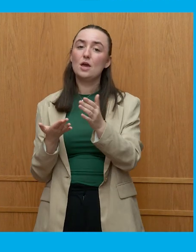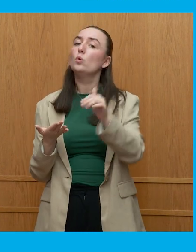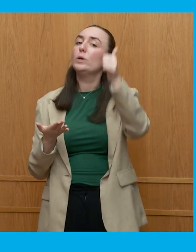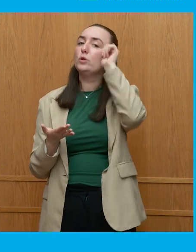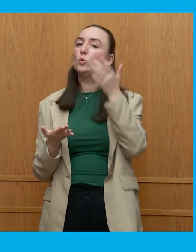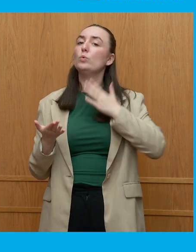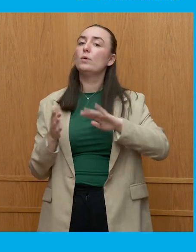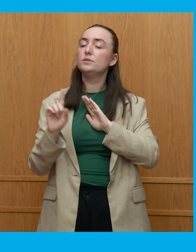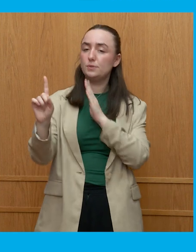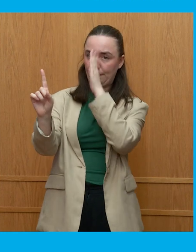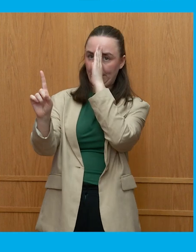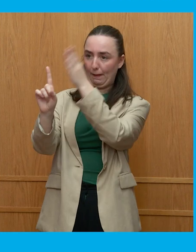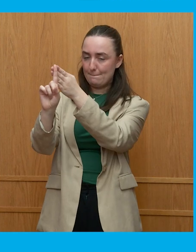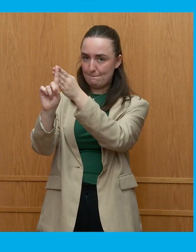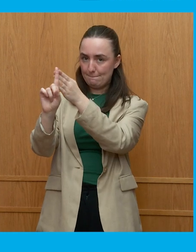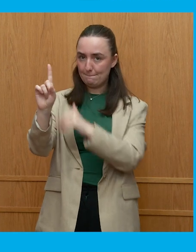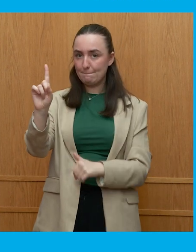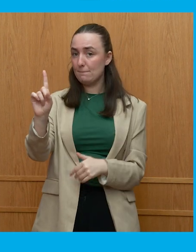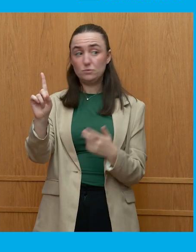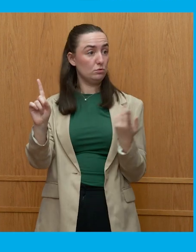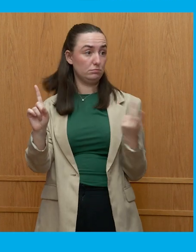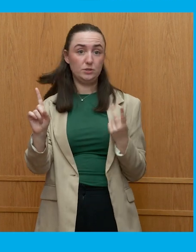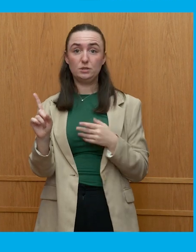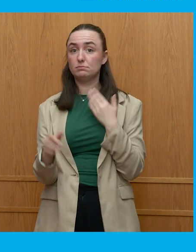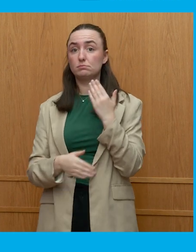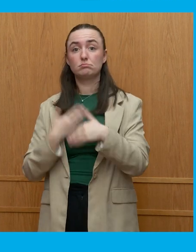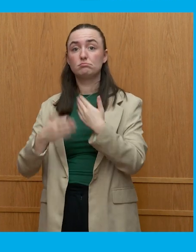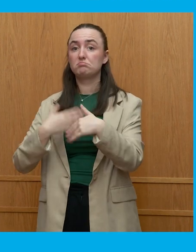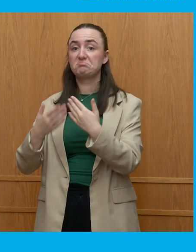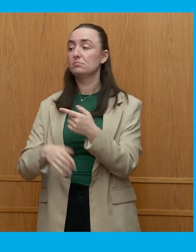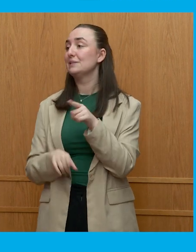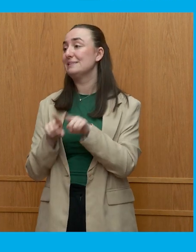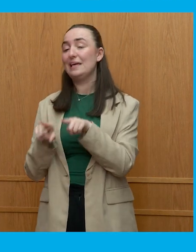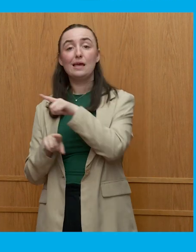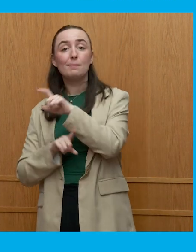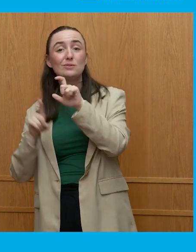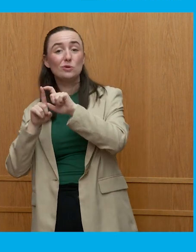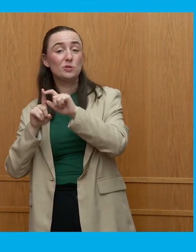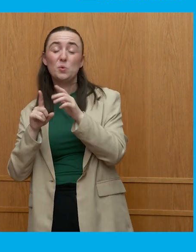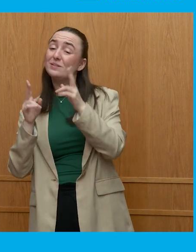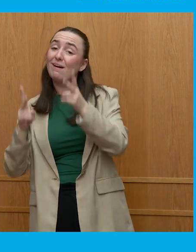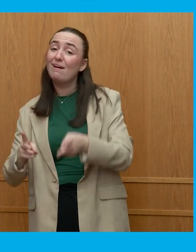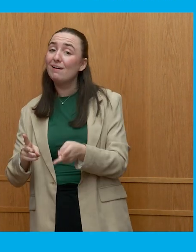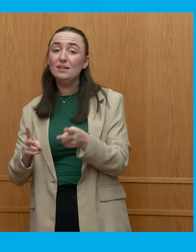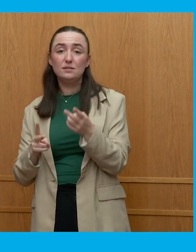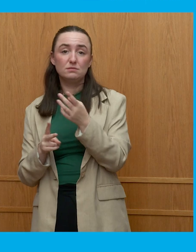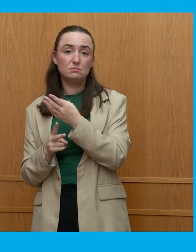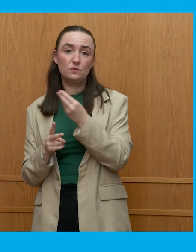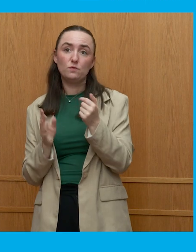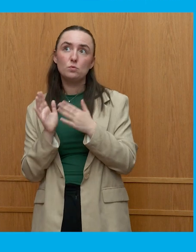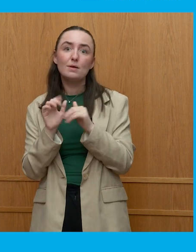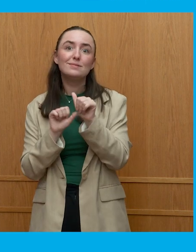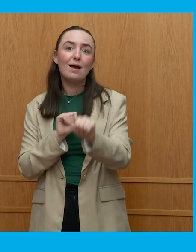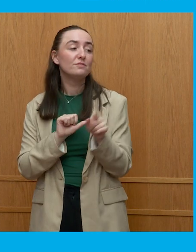follow. This went on, and then Donald Dore died a few months